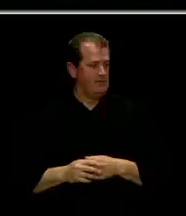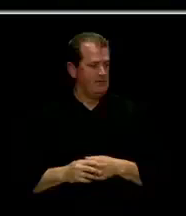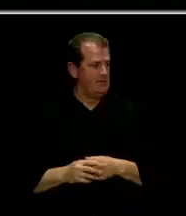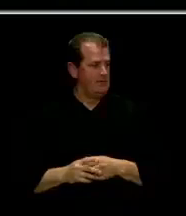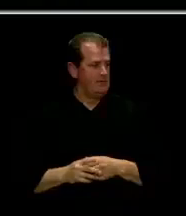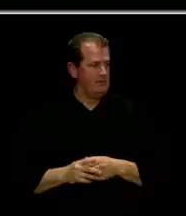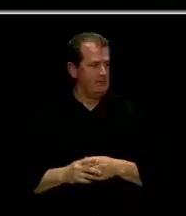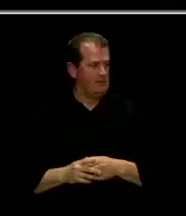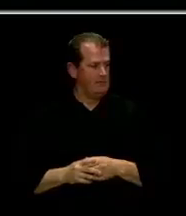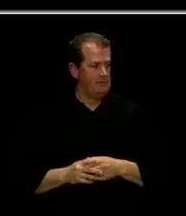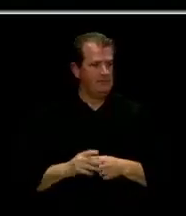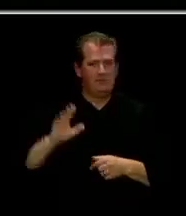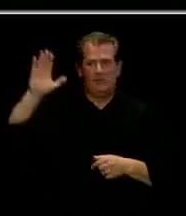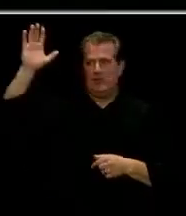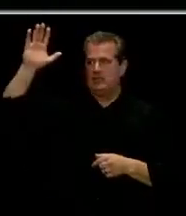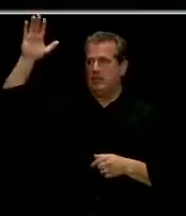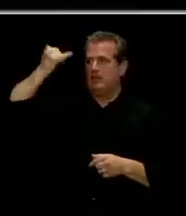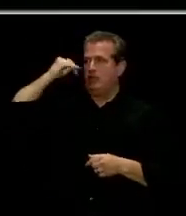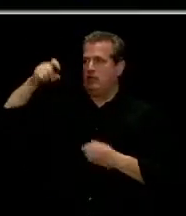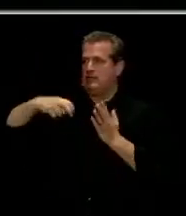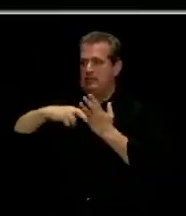Yeah, keep your hands up.